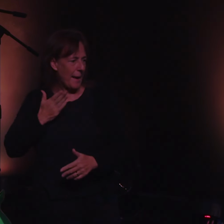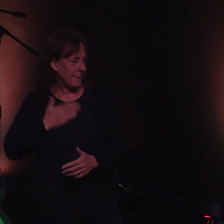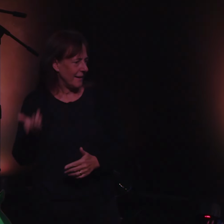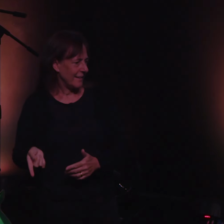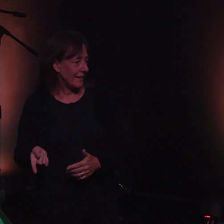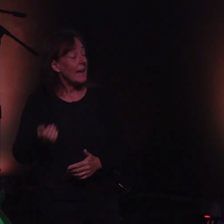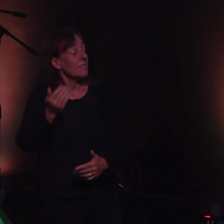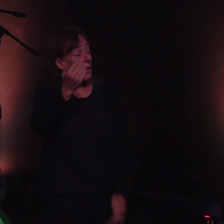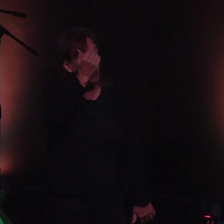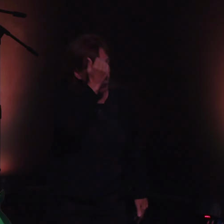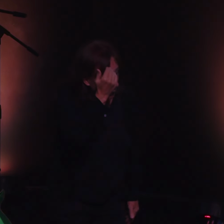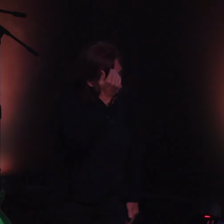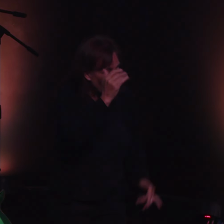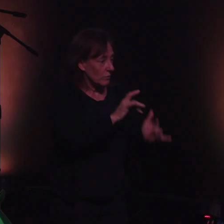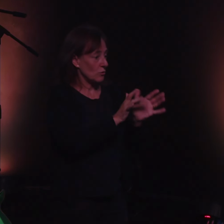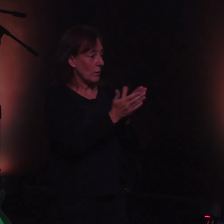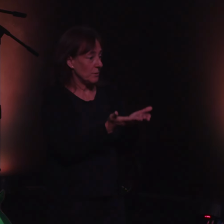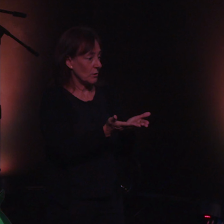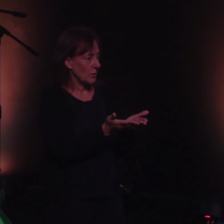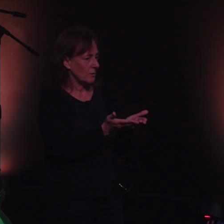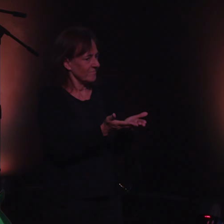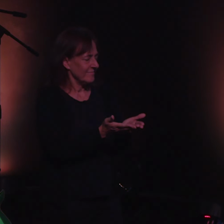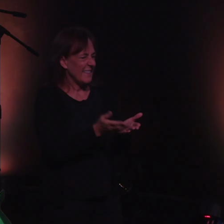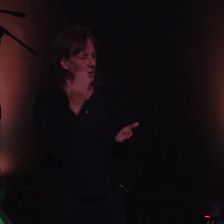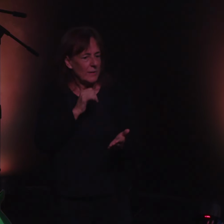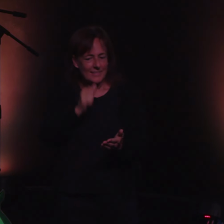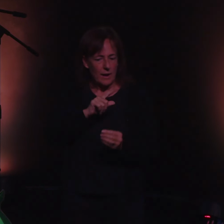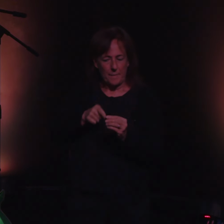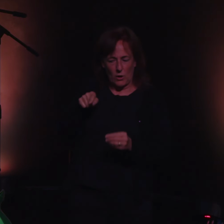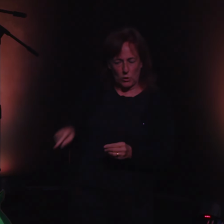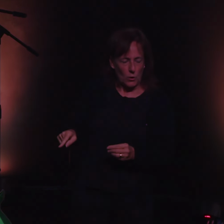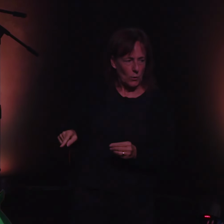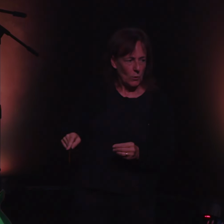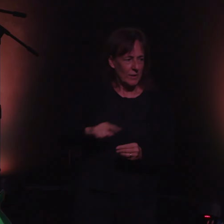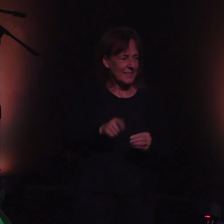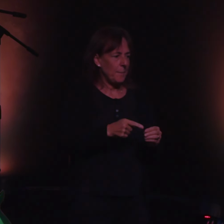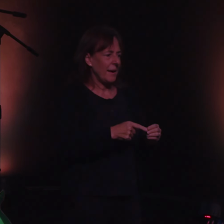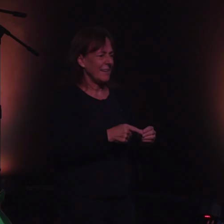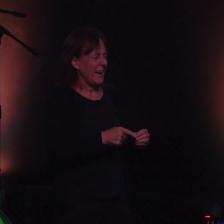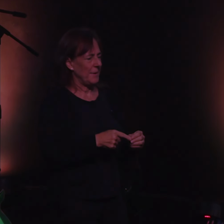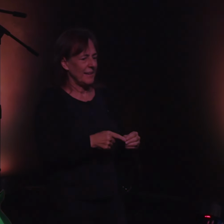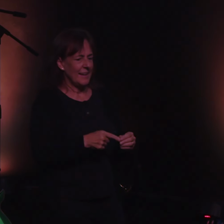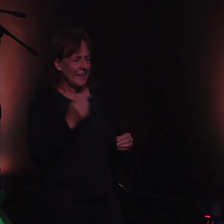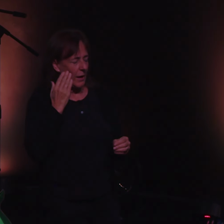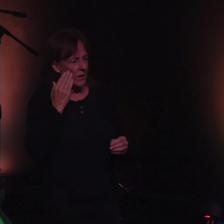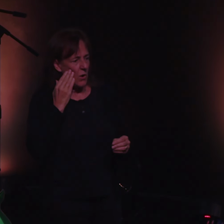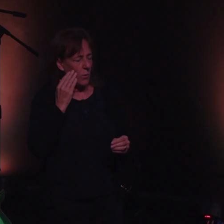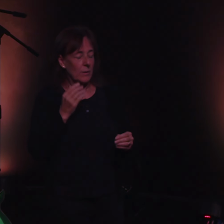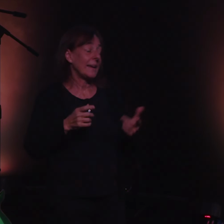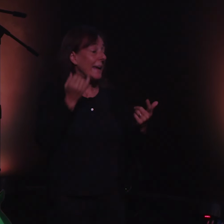truly knew Scripture, if it wasn't about them, then when Jesus popped on the scene, they would have been like, I know Scripture well enough to know that this is the